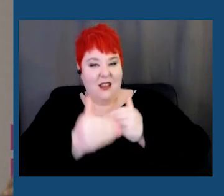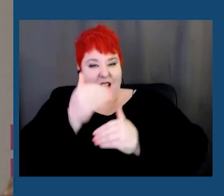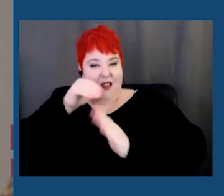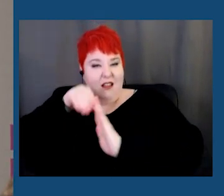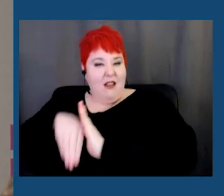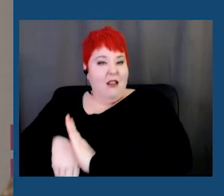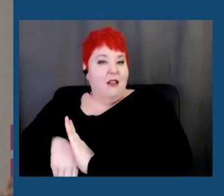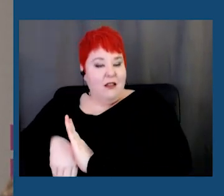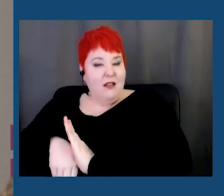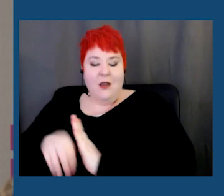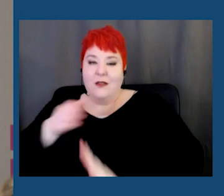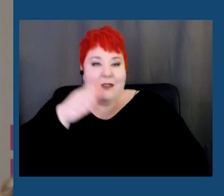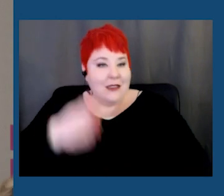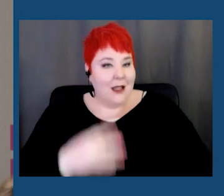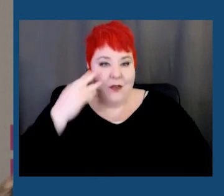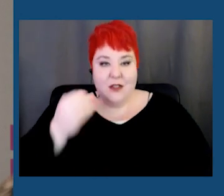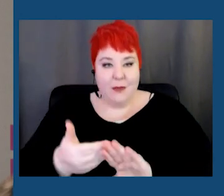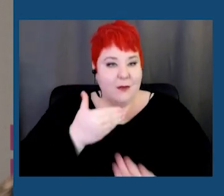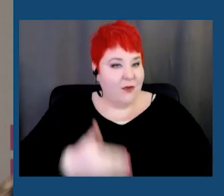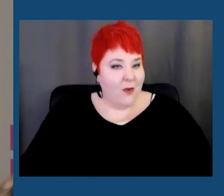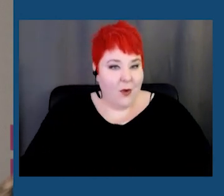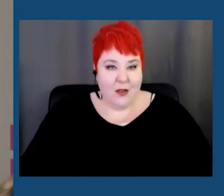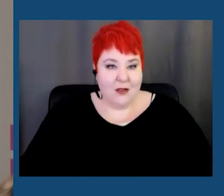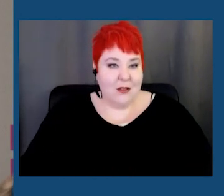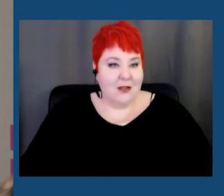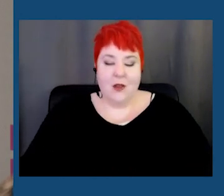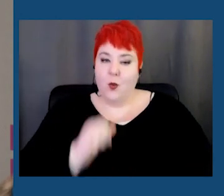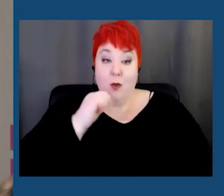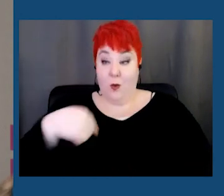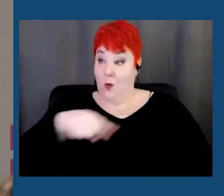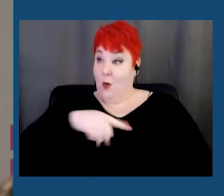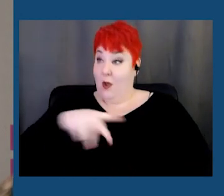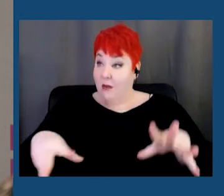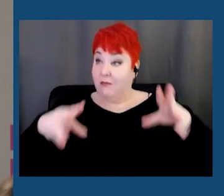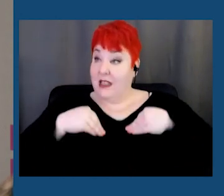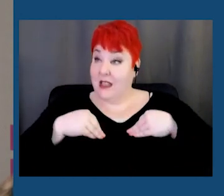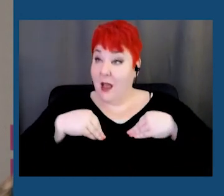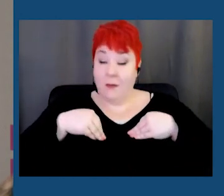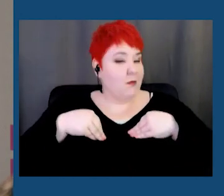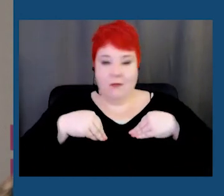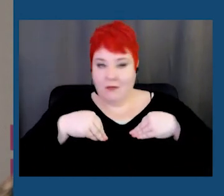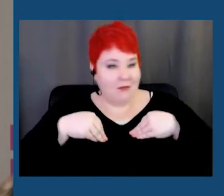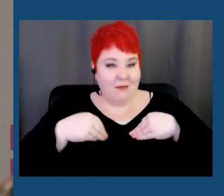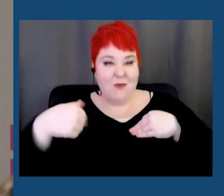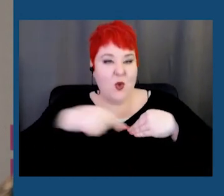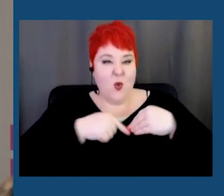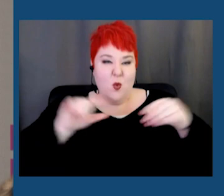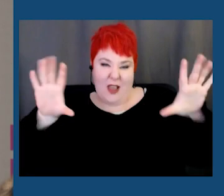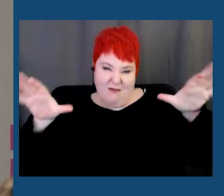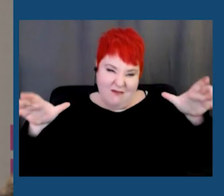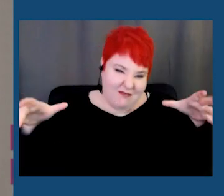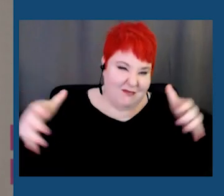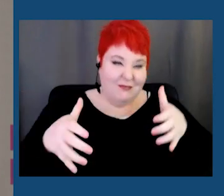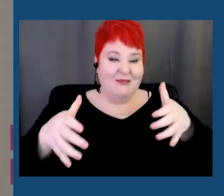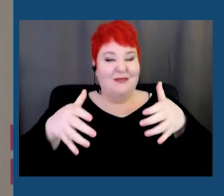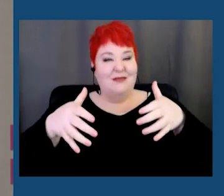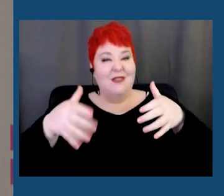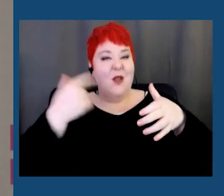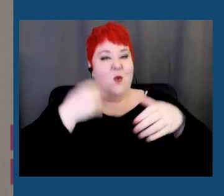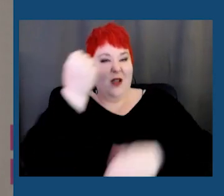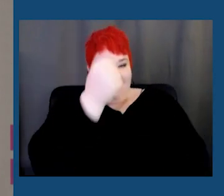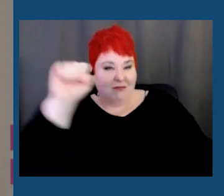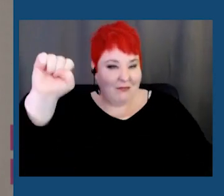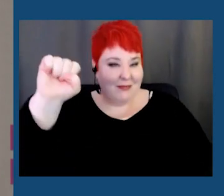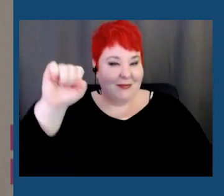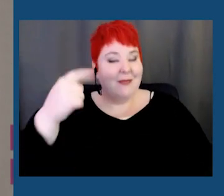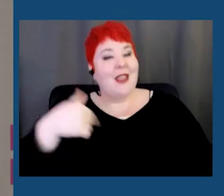that before. And we didn't just take that. We stood up. We gathered together. And I want to thank the leaders of the legislature,